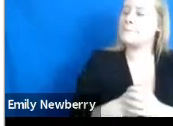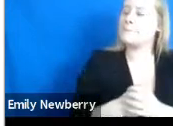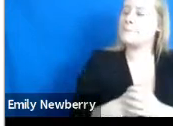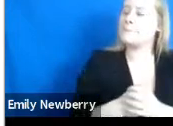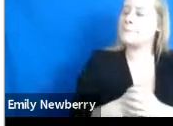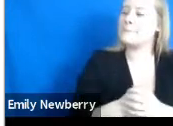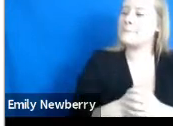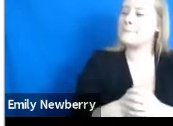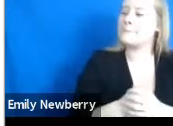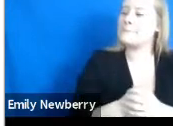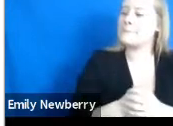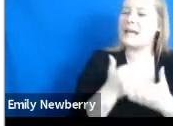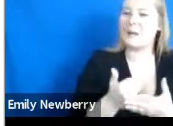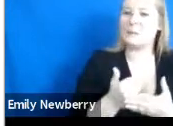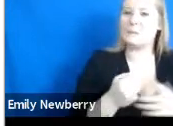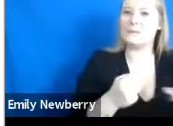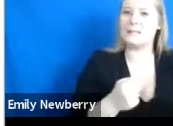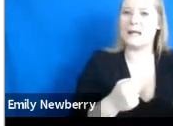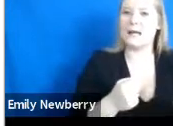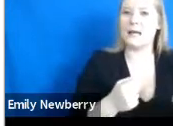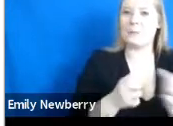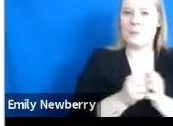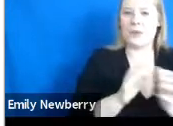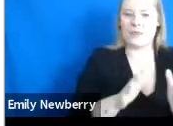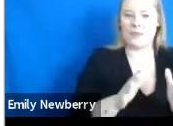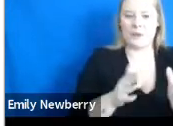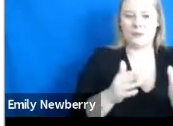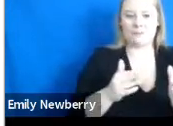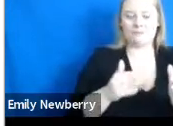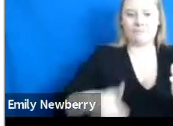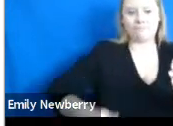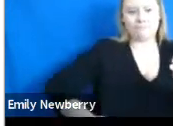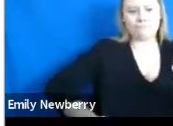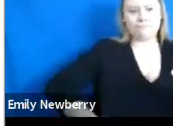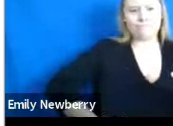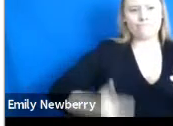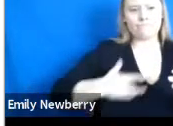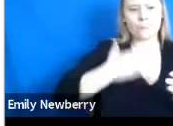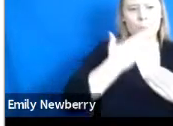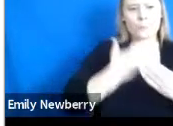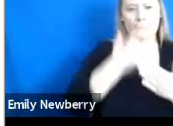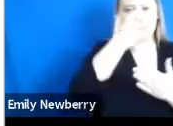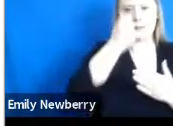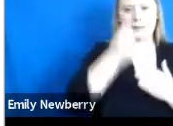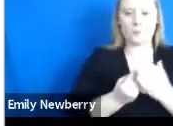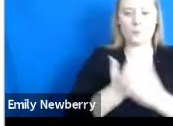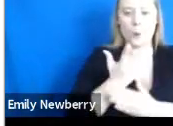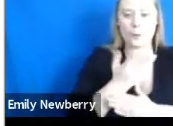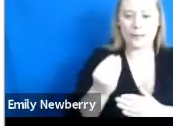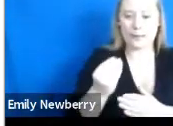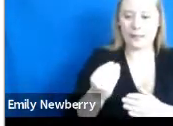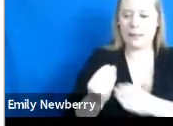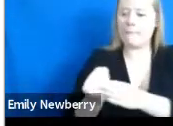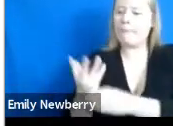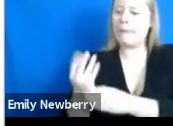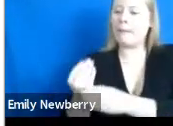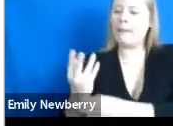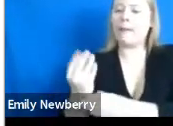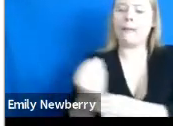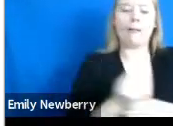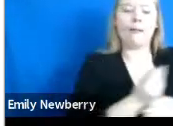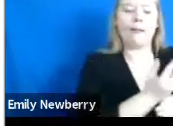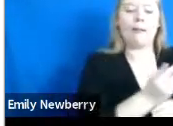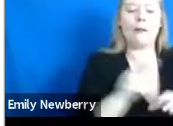It helps them with their well-being, because growing and planting along the river has been going on for centuries,